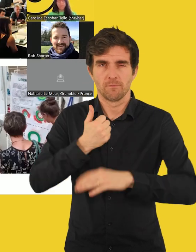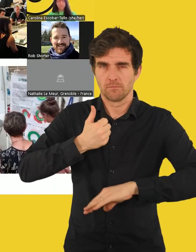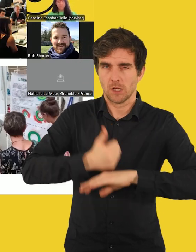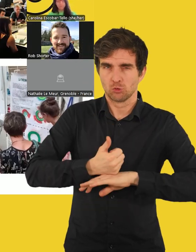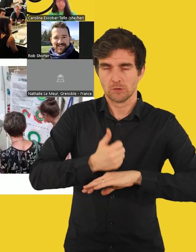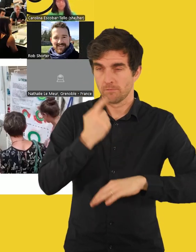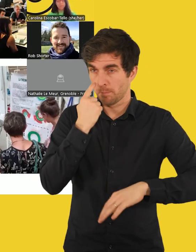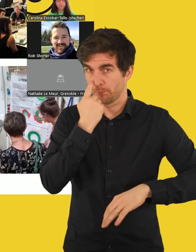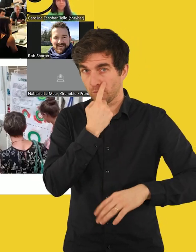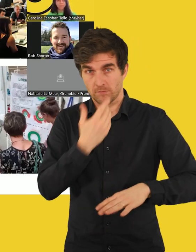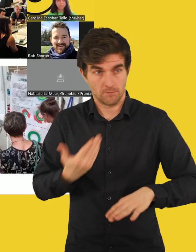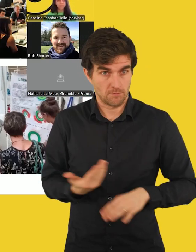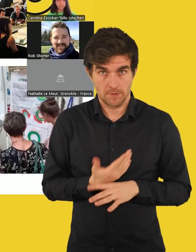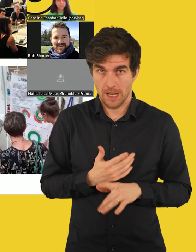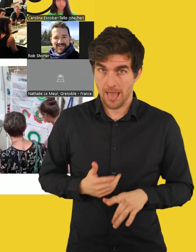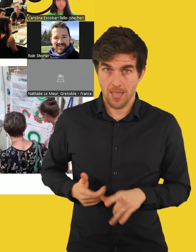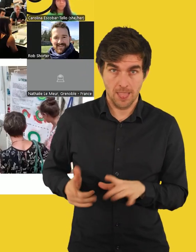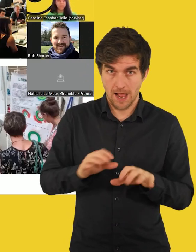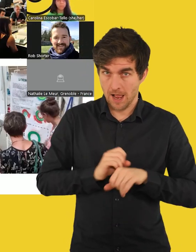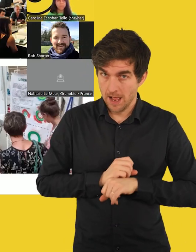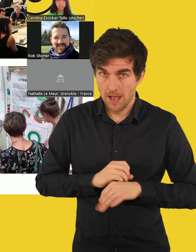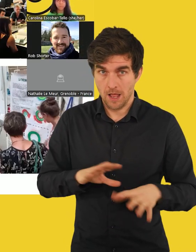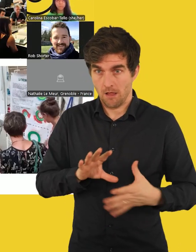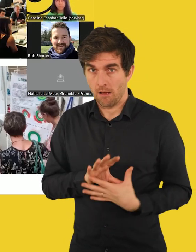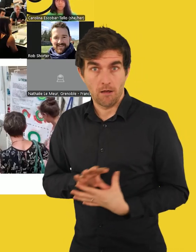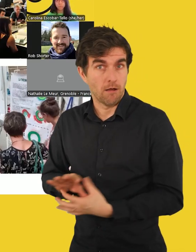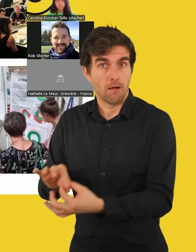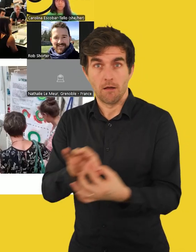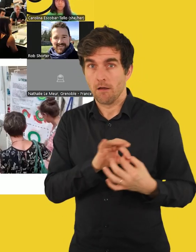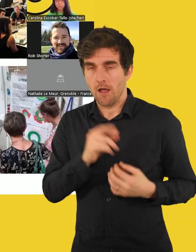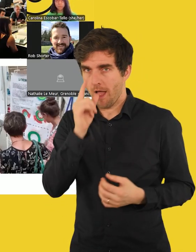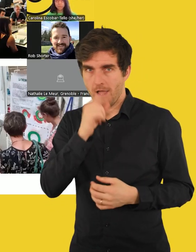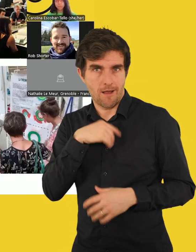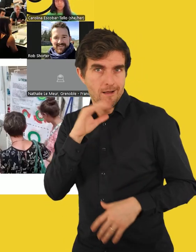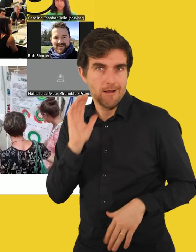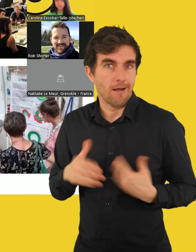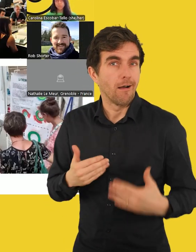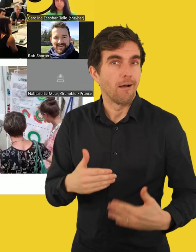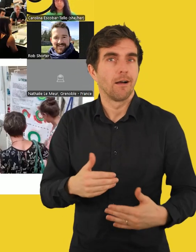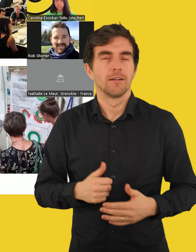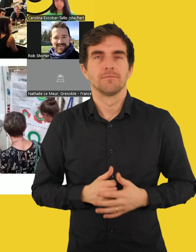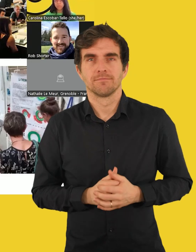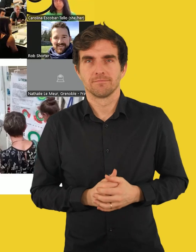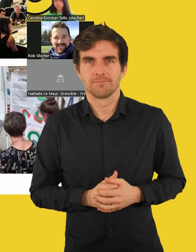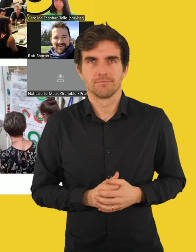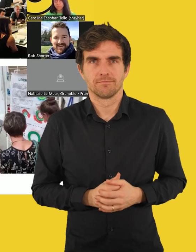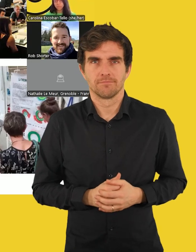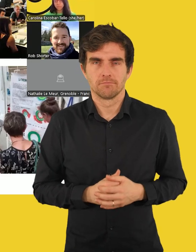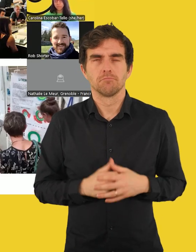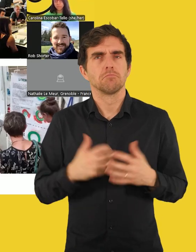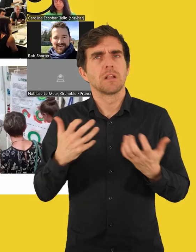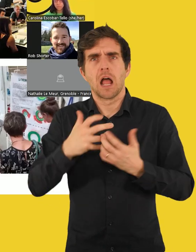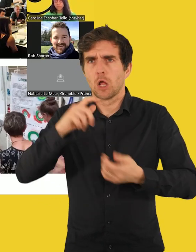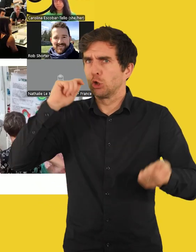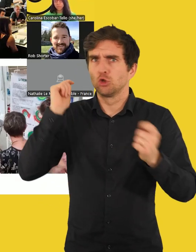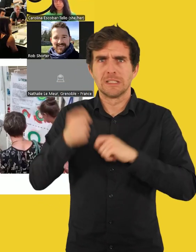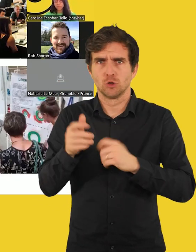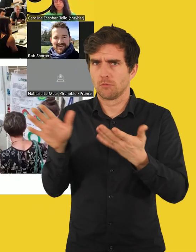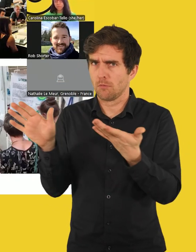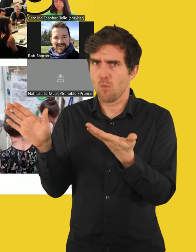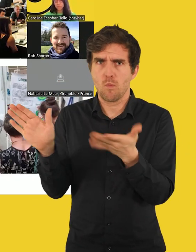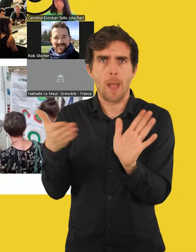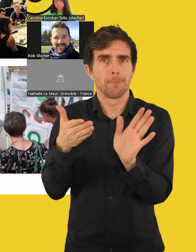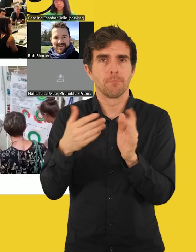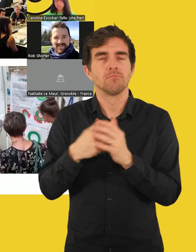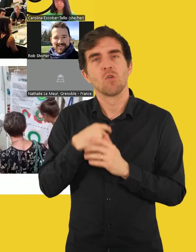a strong foundation of proof, of practice, of coherence that we can then build upon. So how do